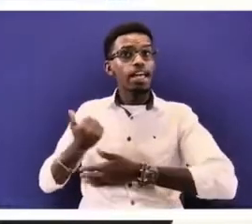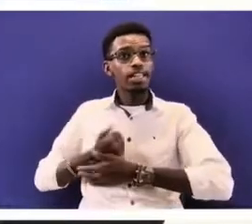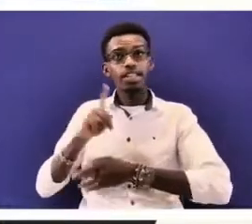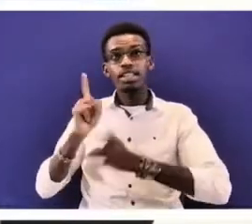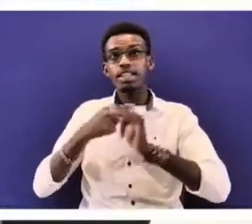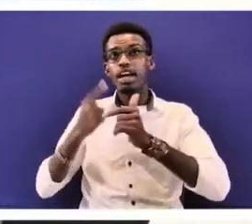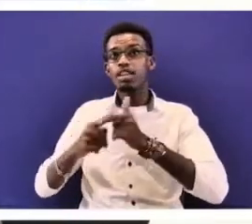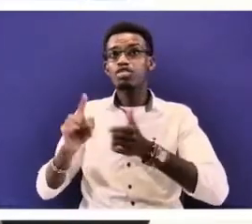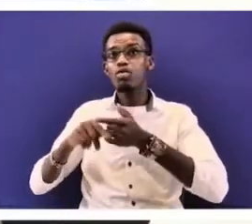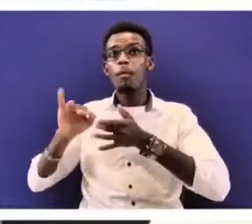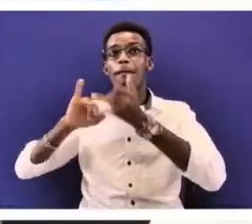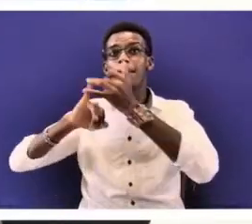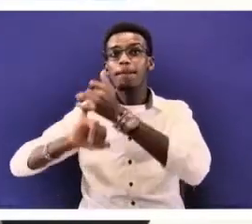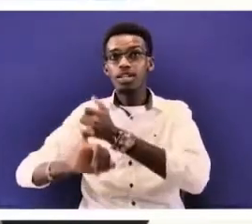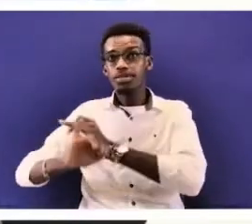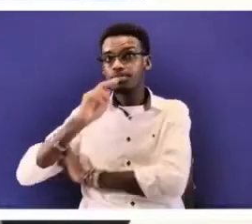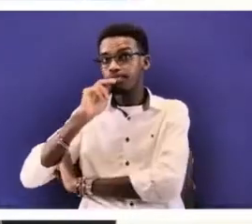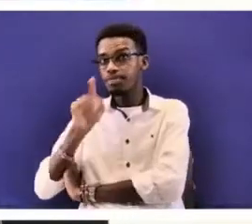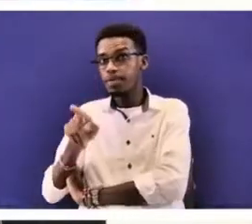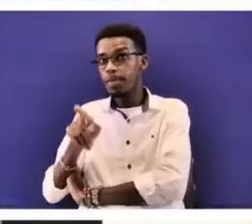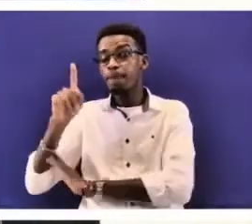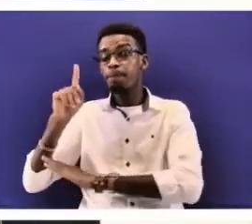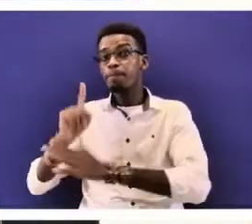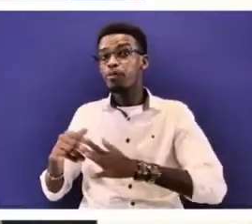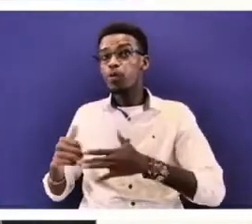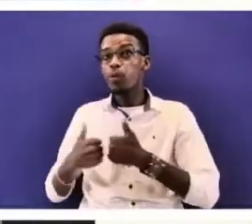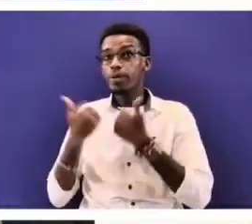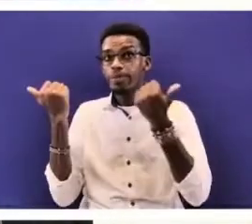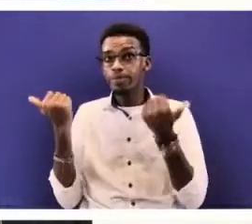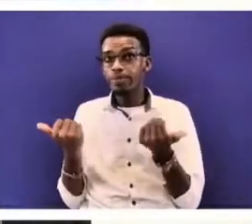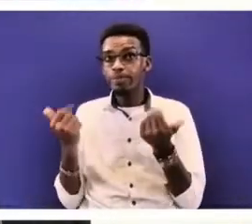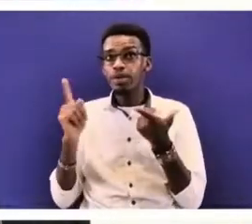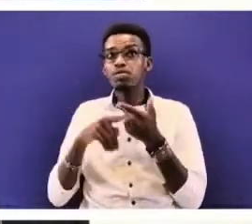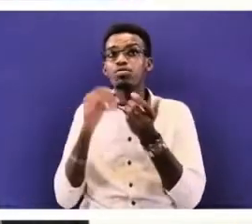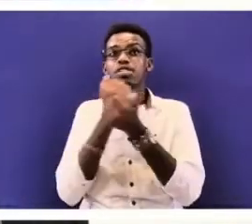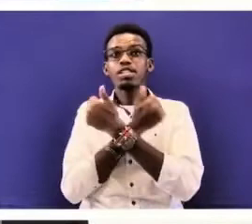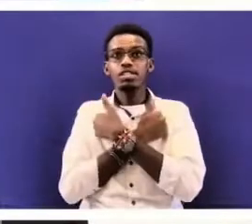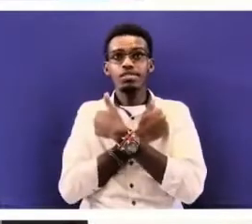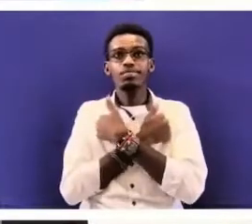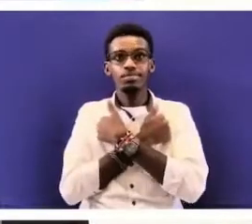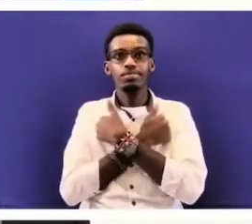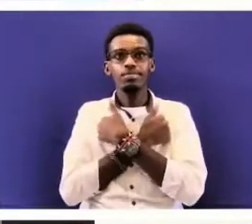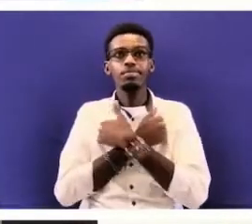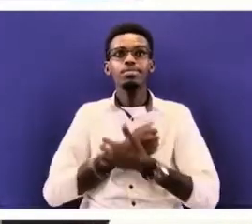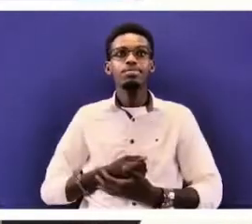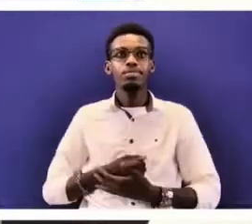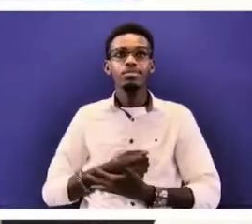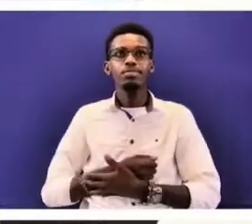wanting to marry her. What happened to their love?